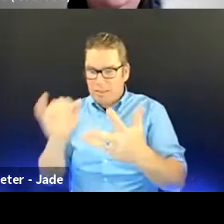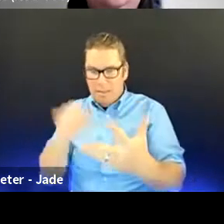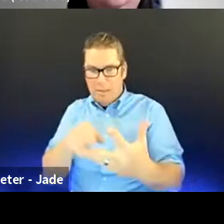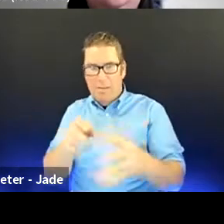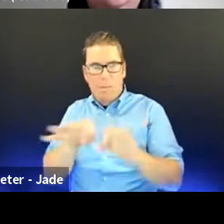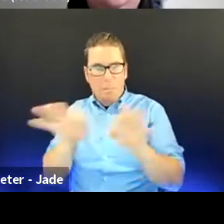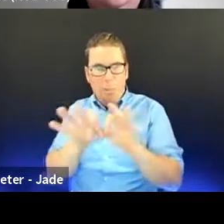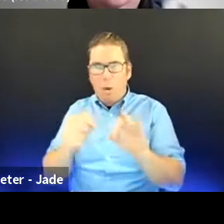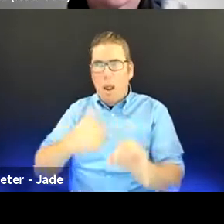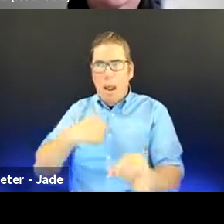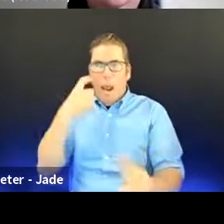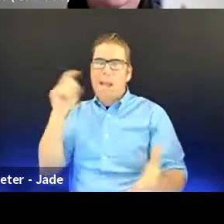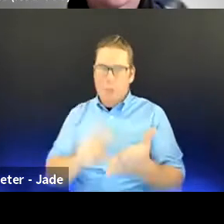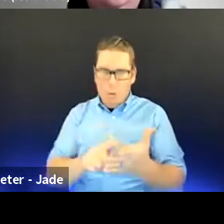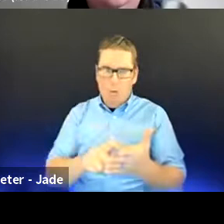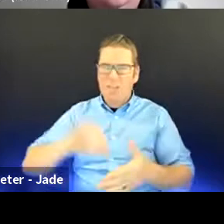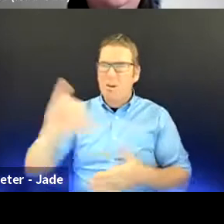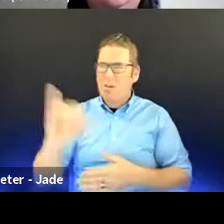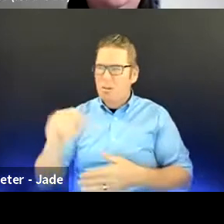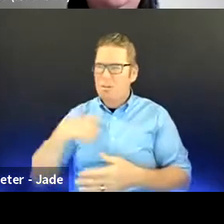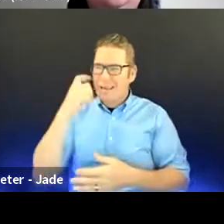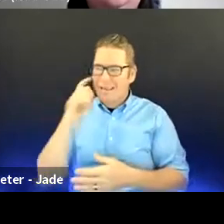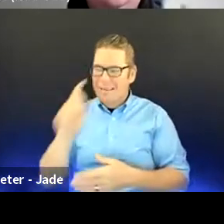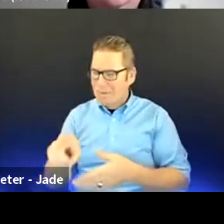weren't those programs in place.